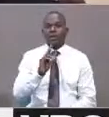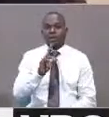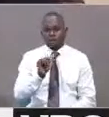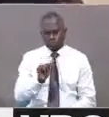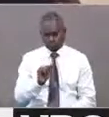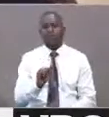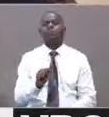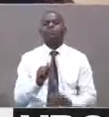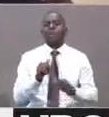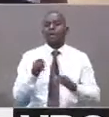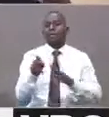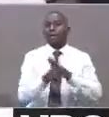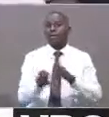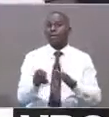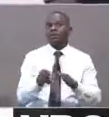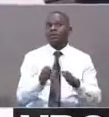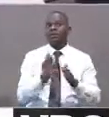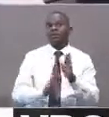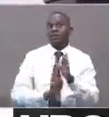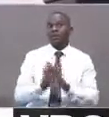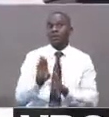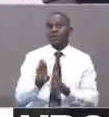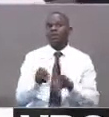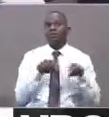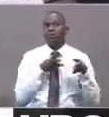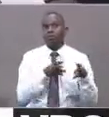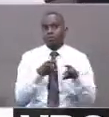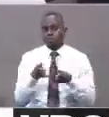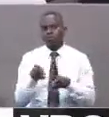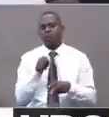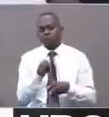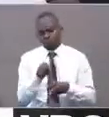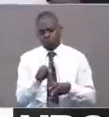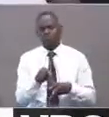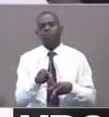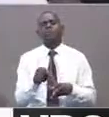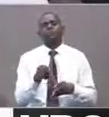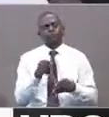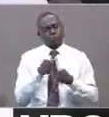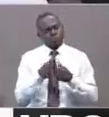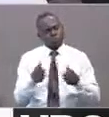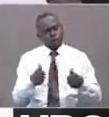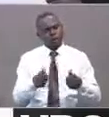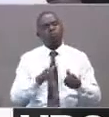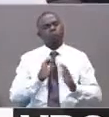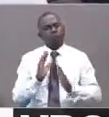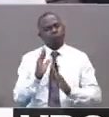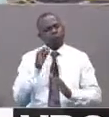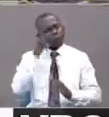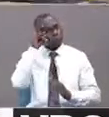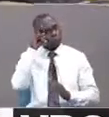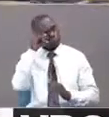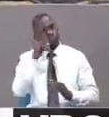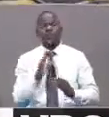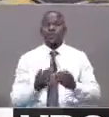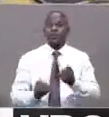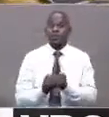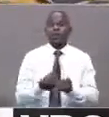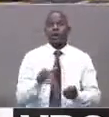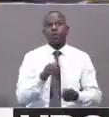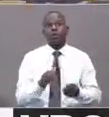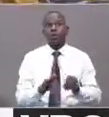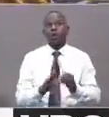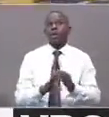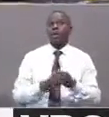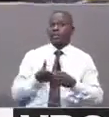highly about the parish development model. He said it was a well-thought-out program that should be supported by all leaders,